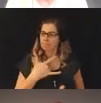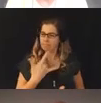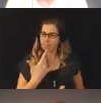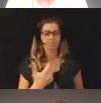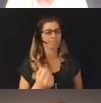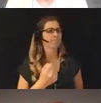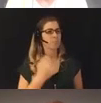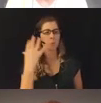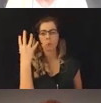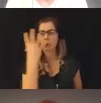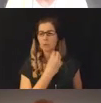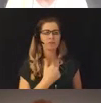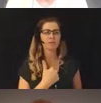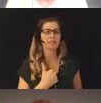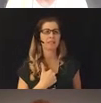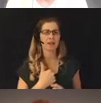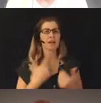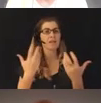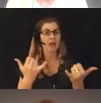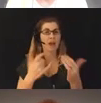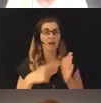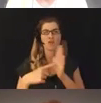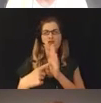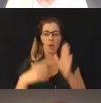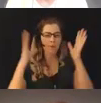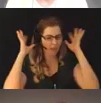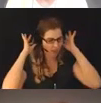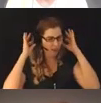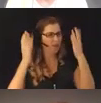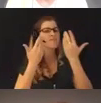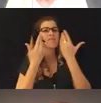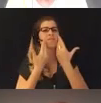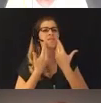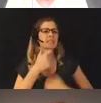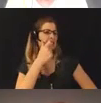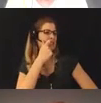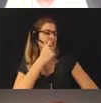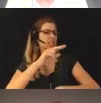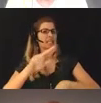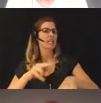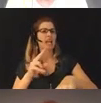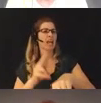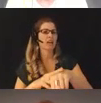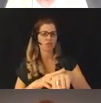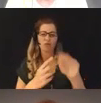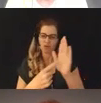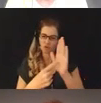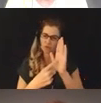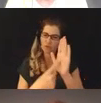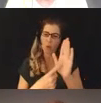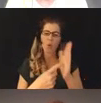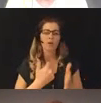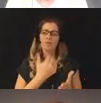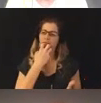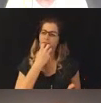to emphasize my hair and my skin and my features in their natural state as a way to express confidence and self-love as a